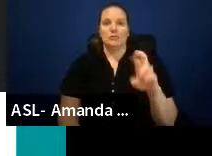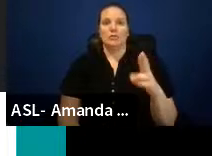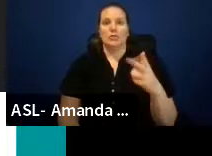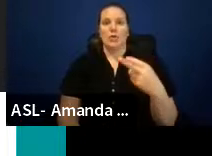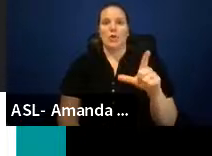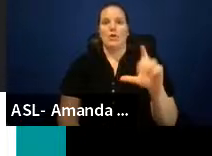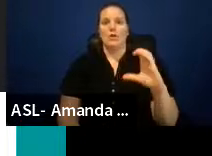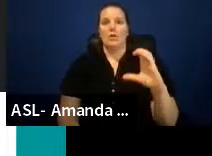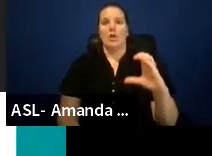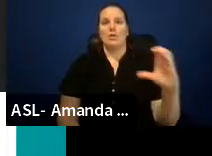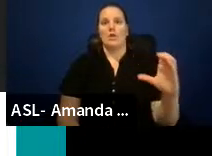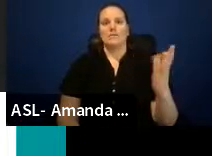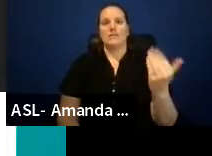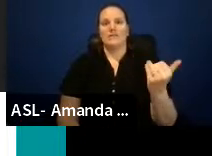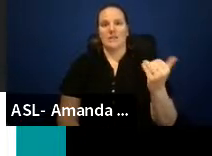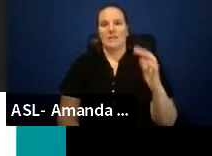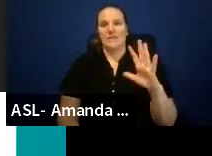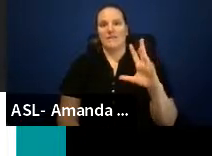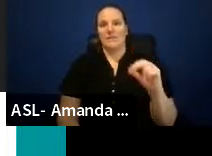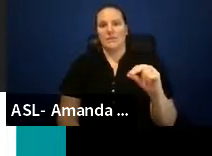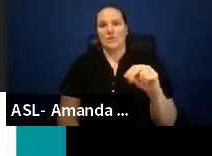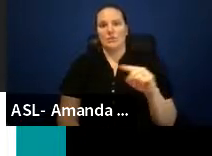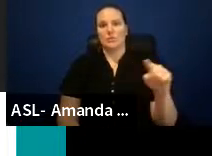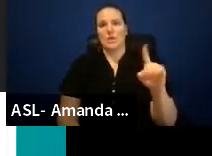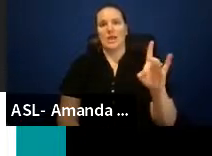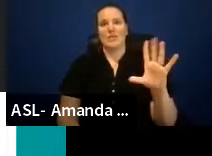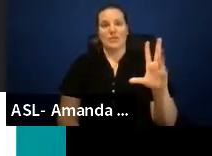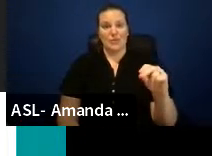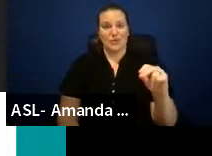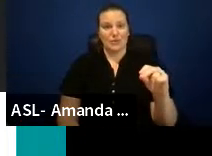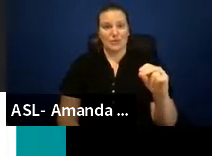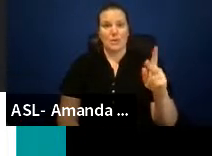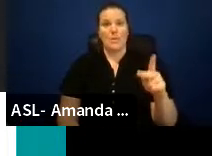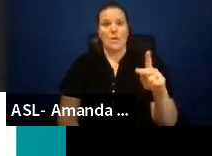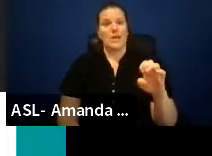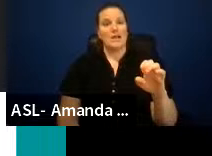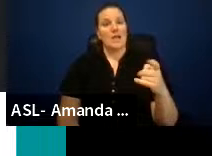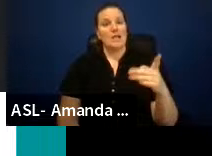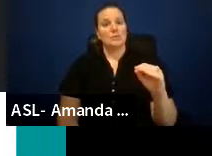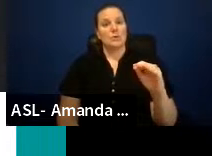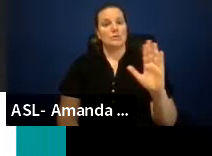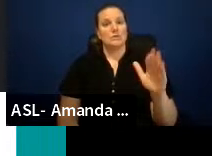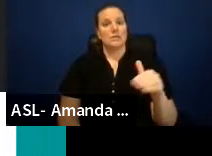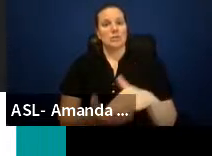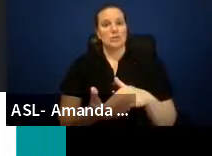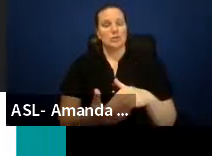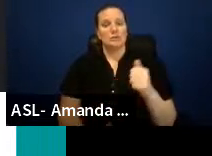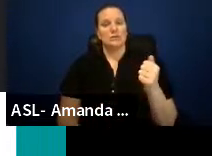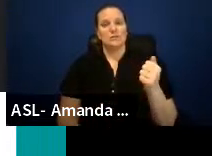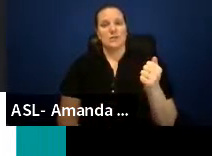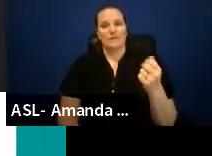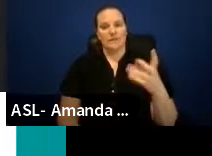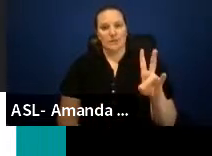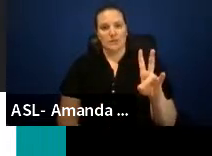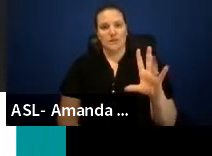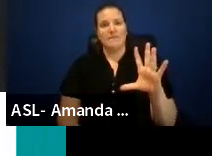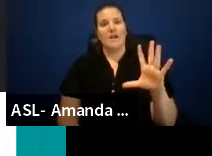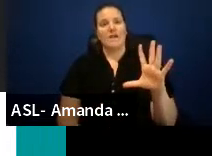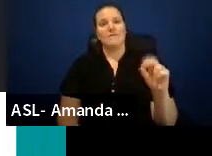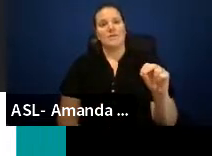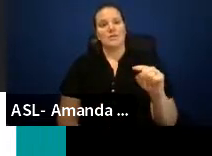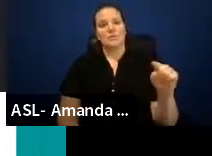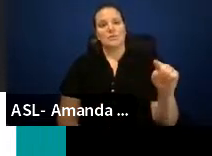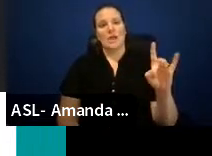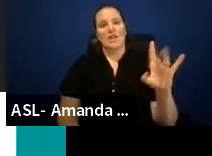on the 15th at 5:30 to 8:30. The Portland Expo Center, the 17th from 5:30